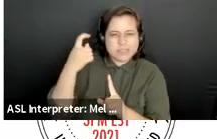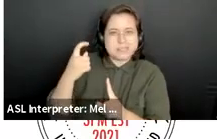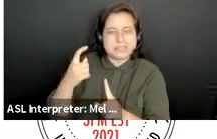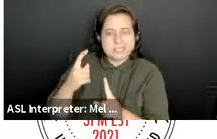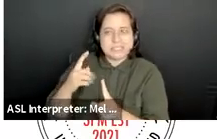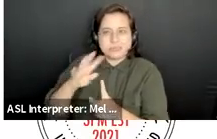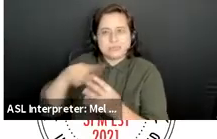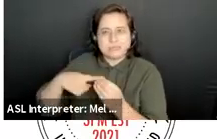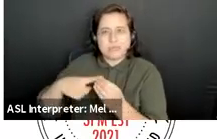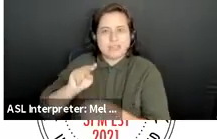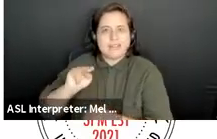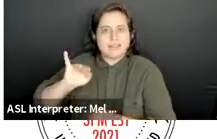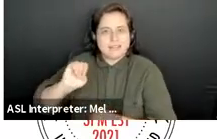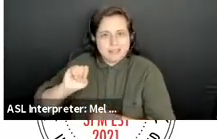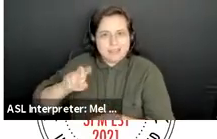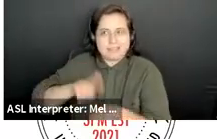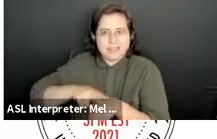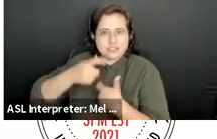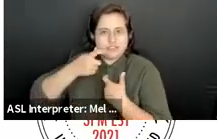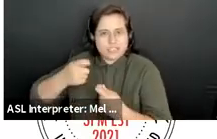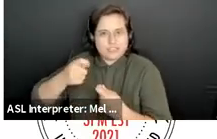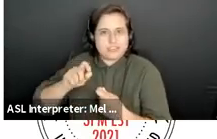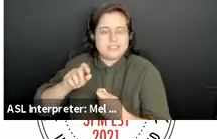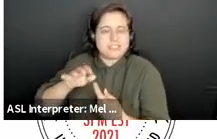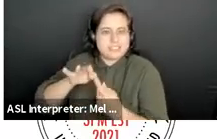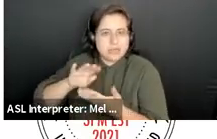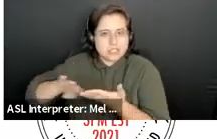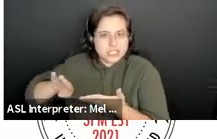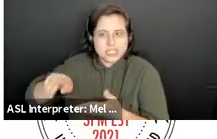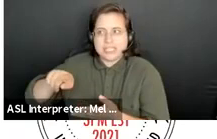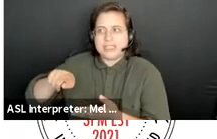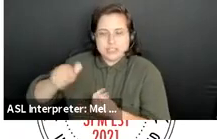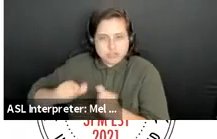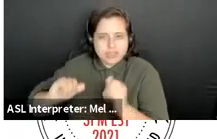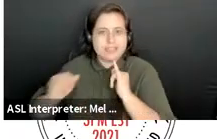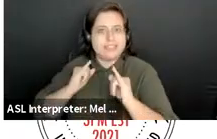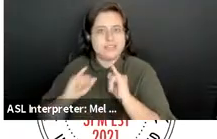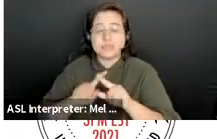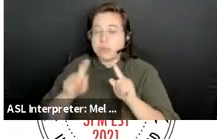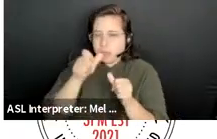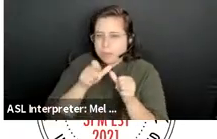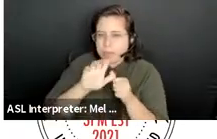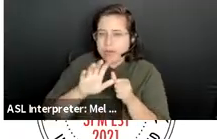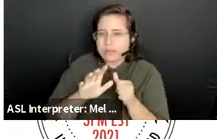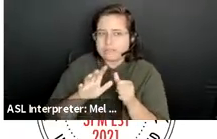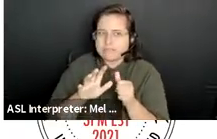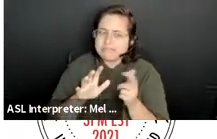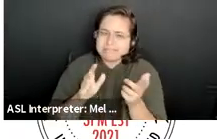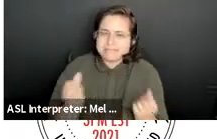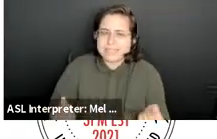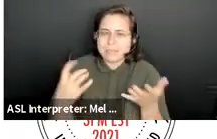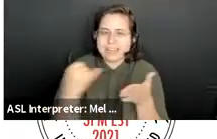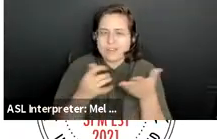all about the national interest exception and trying to figure out how to get visa interviews. But remember, a lot of artists out there already have visas,